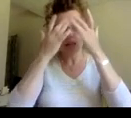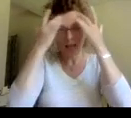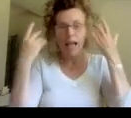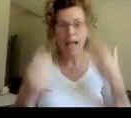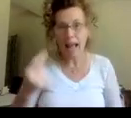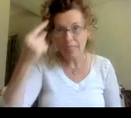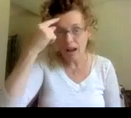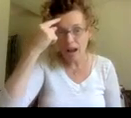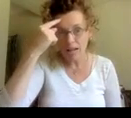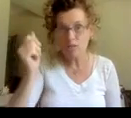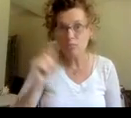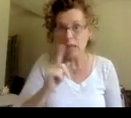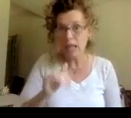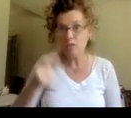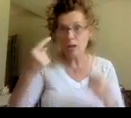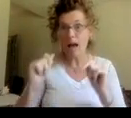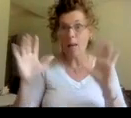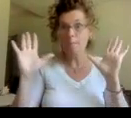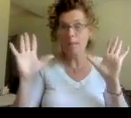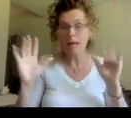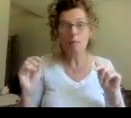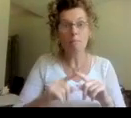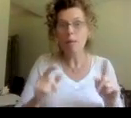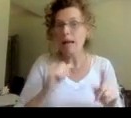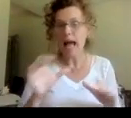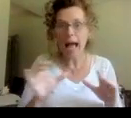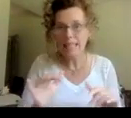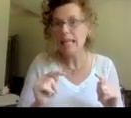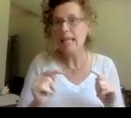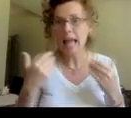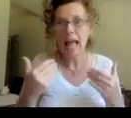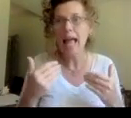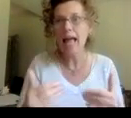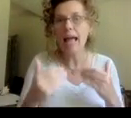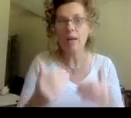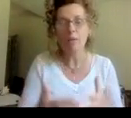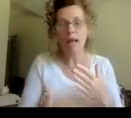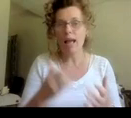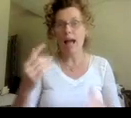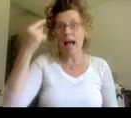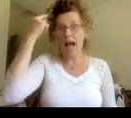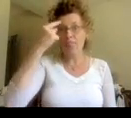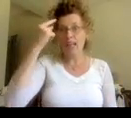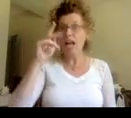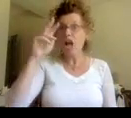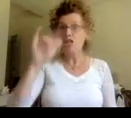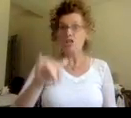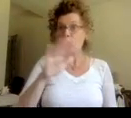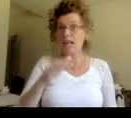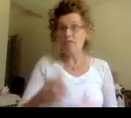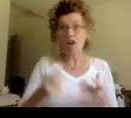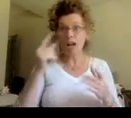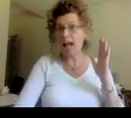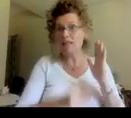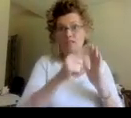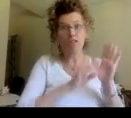had a thought to actually give up. But I did it anyway, because I was thinking, Tony never cancels his events, so